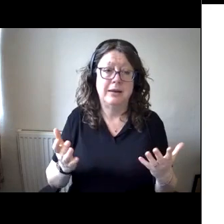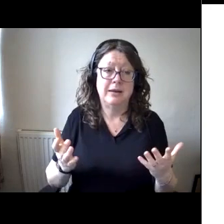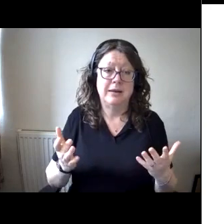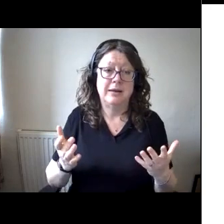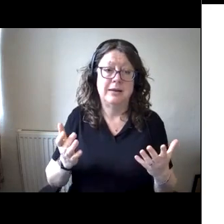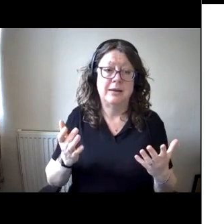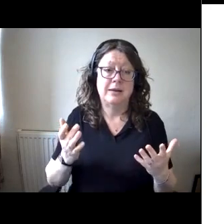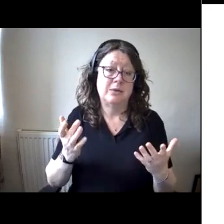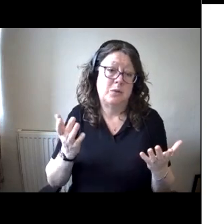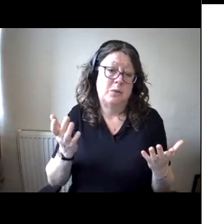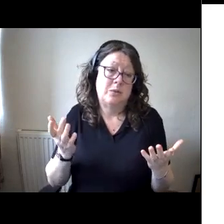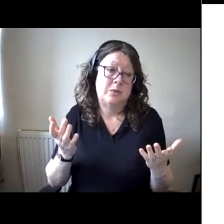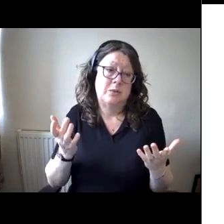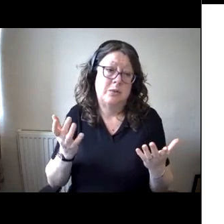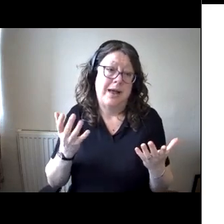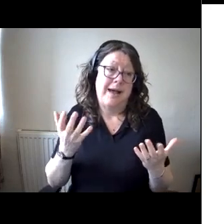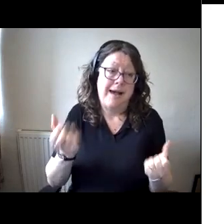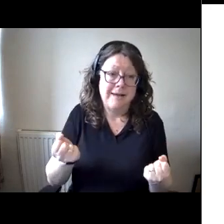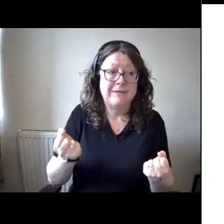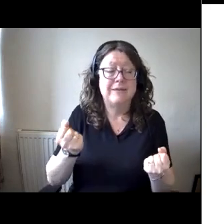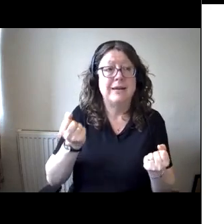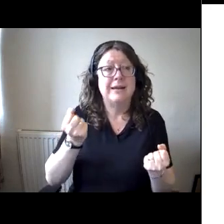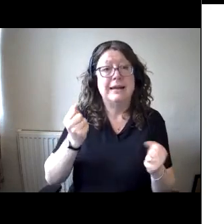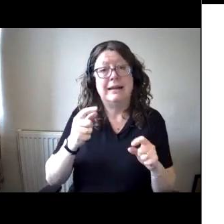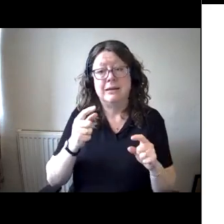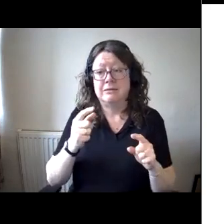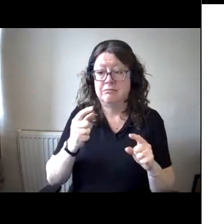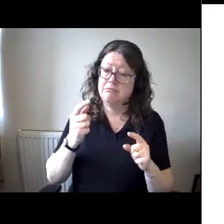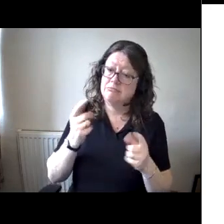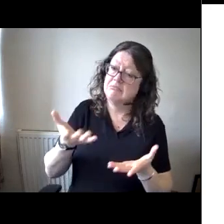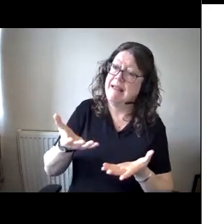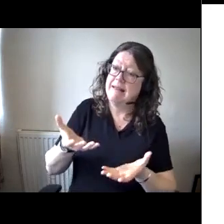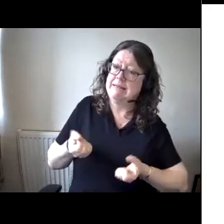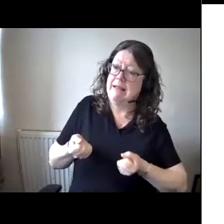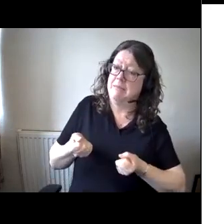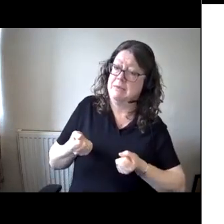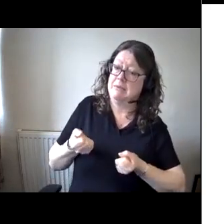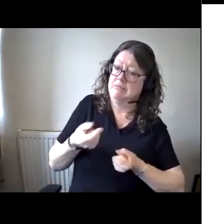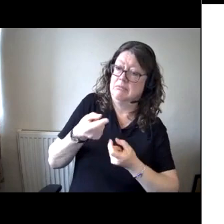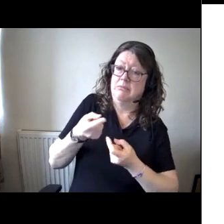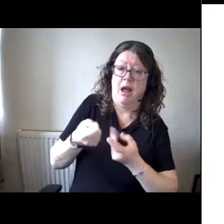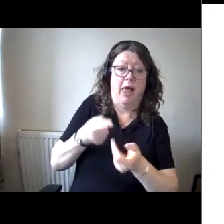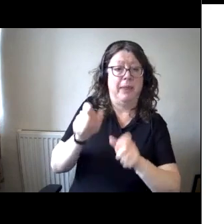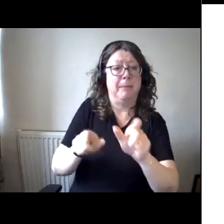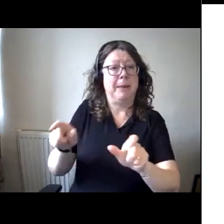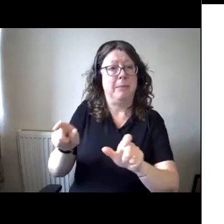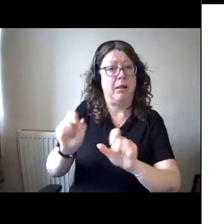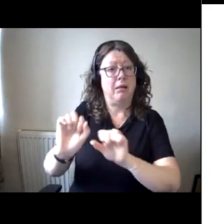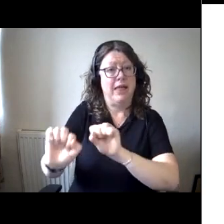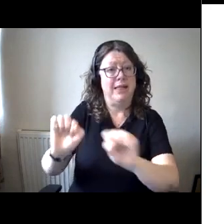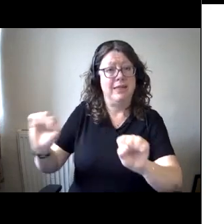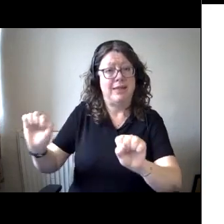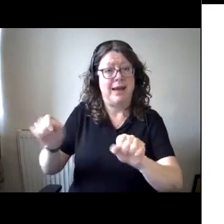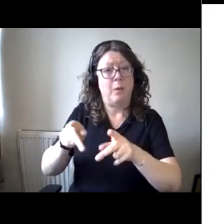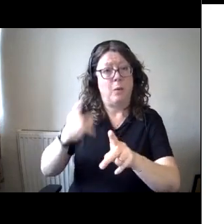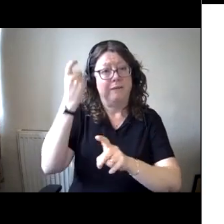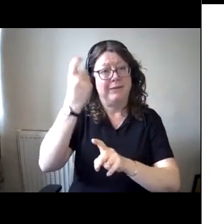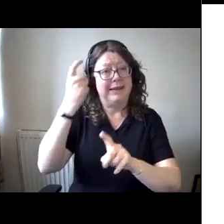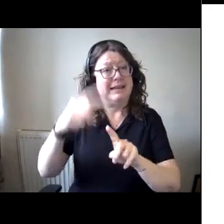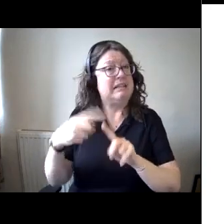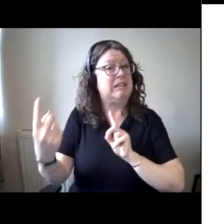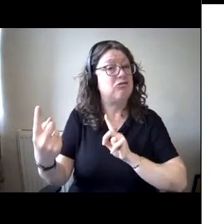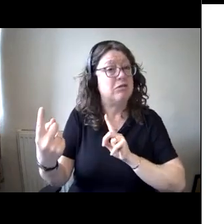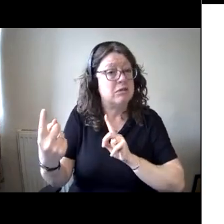neurodiversity, about different ways of people thinking. We can feel that maybe it's ultimately beneficial to have